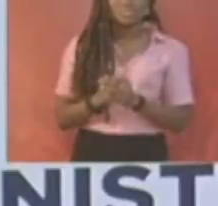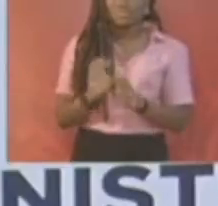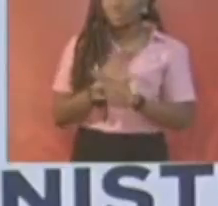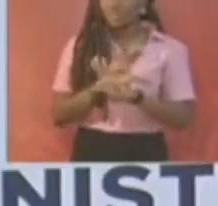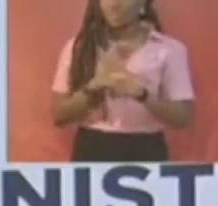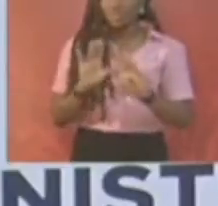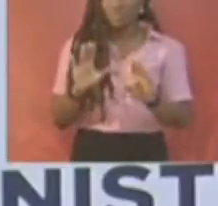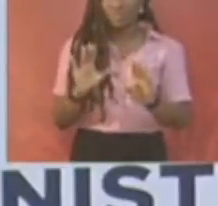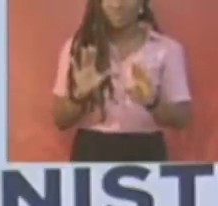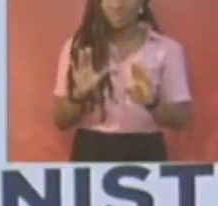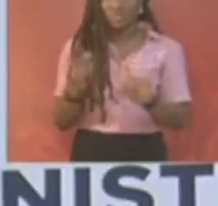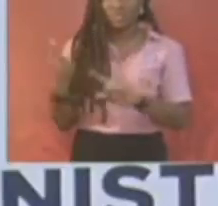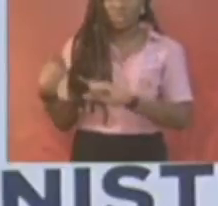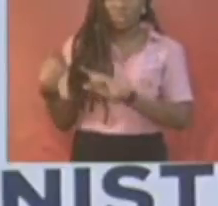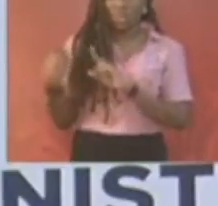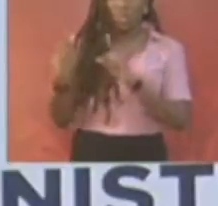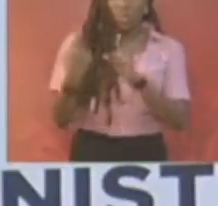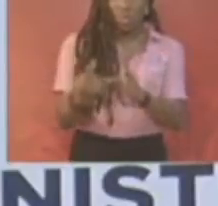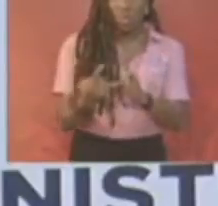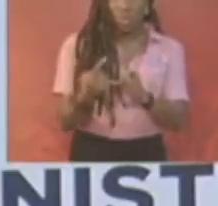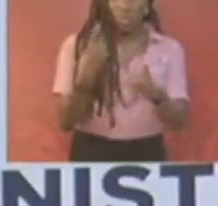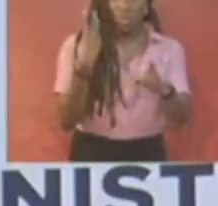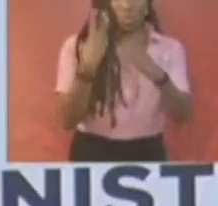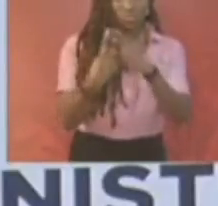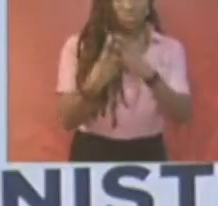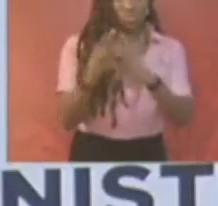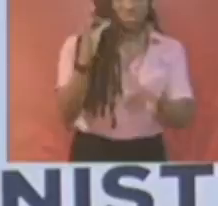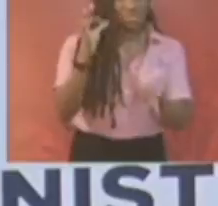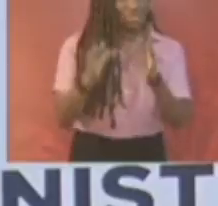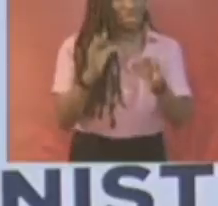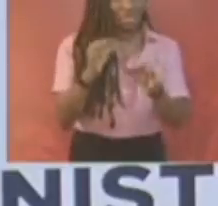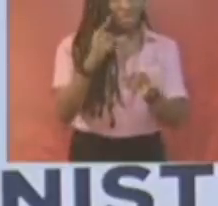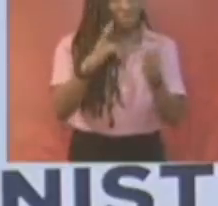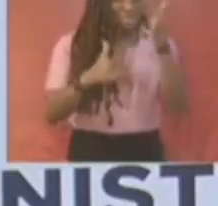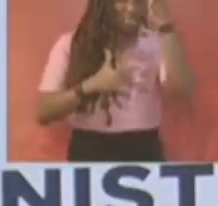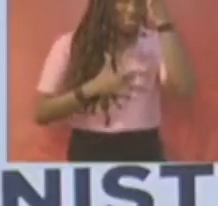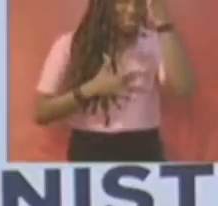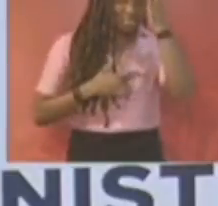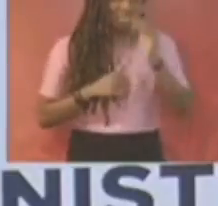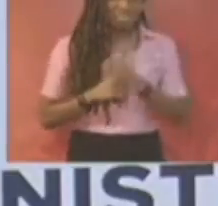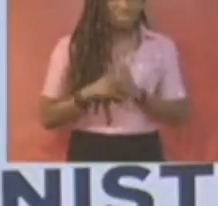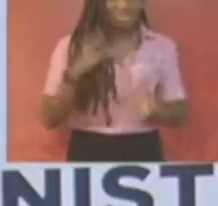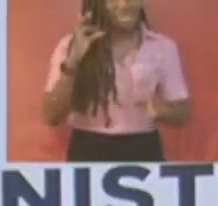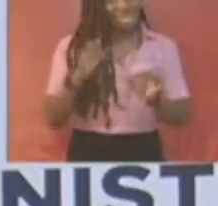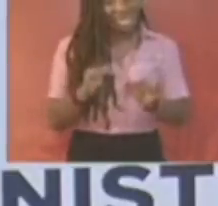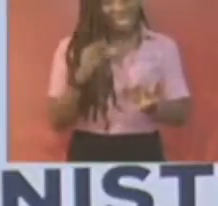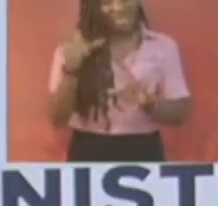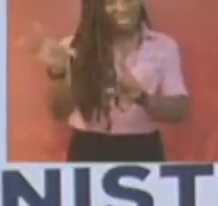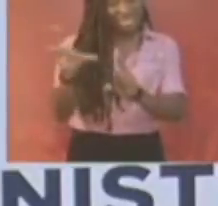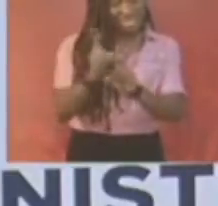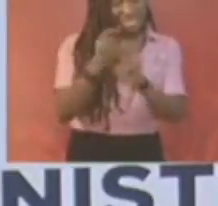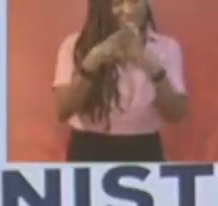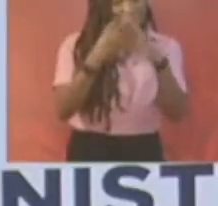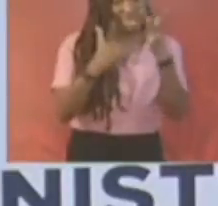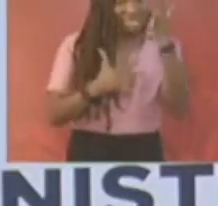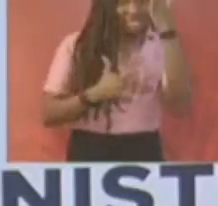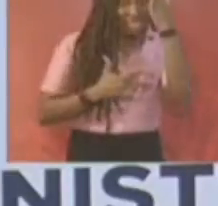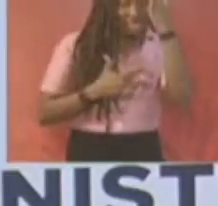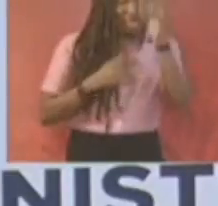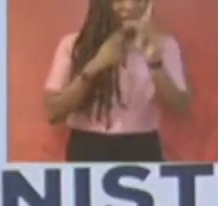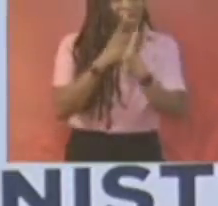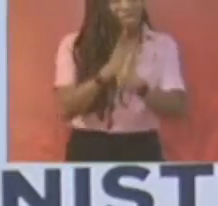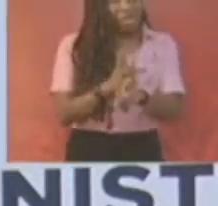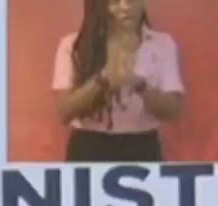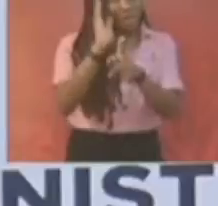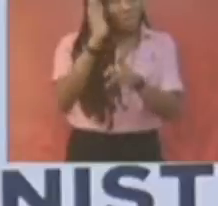to the facility if they are unwell, monitoring of symptoms of people who are unwell, and monitoring of the population within